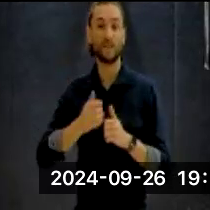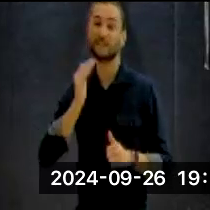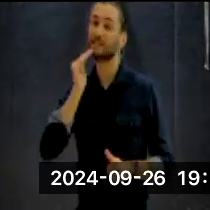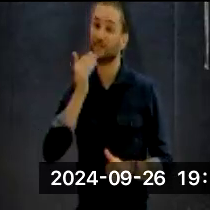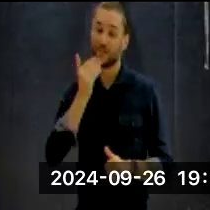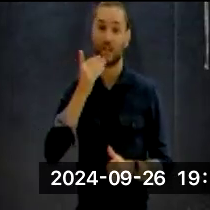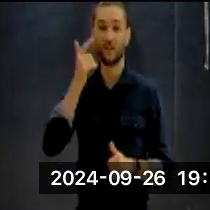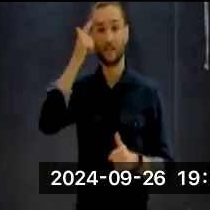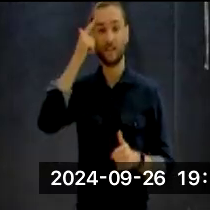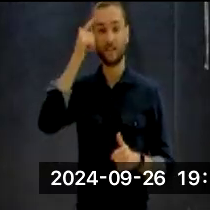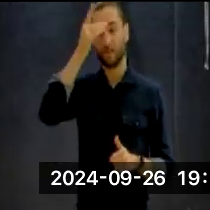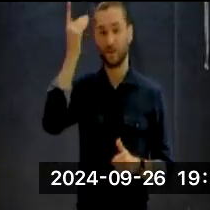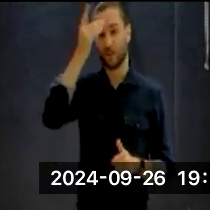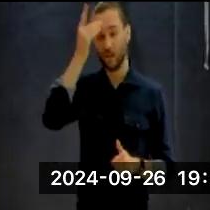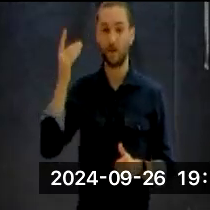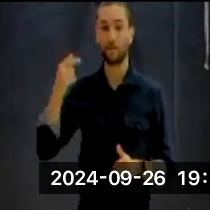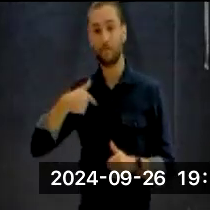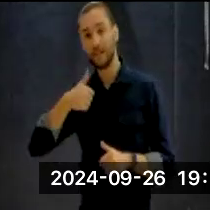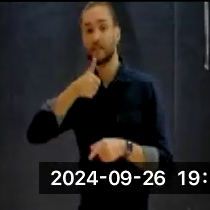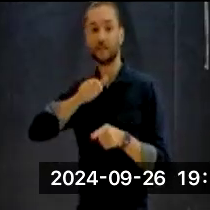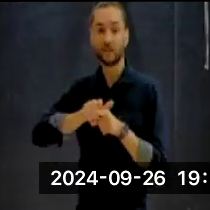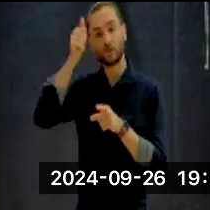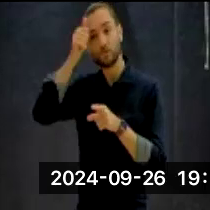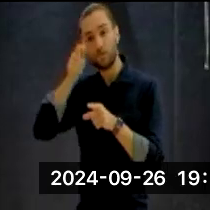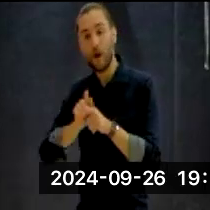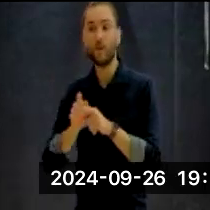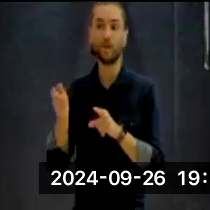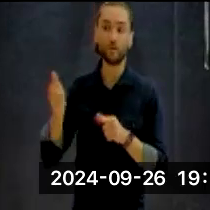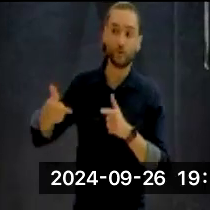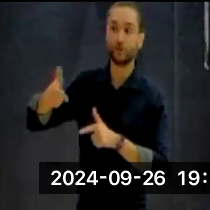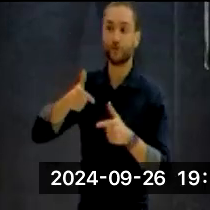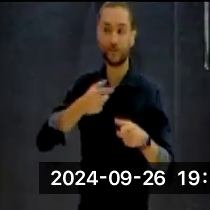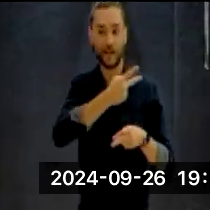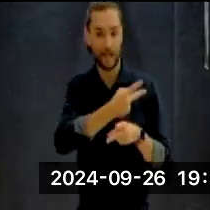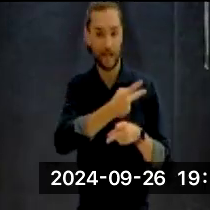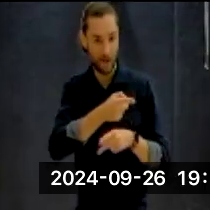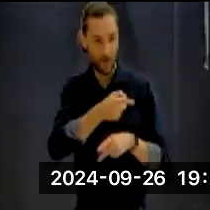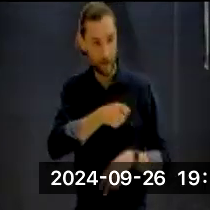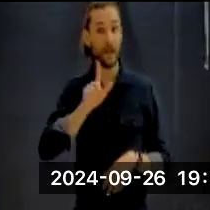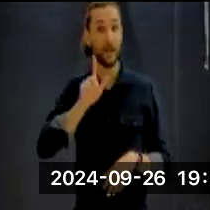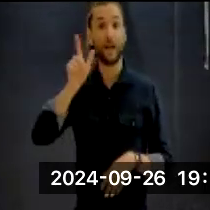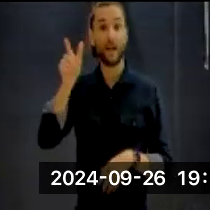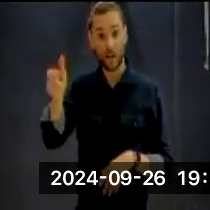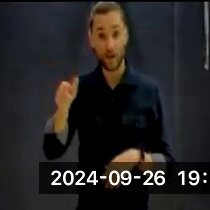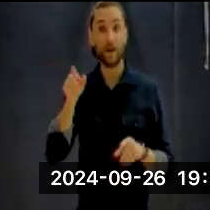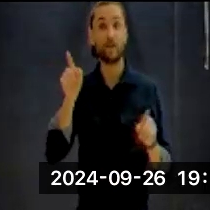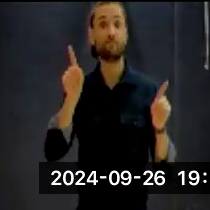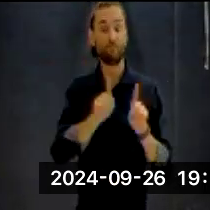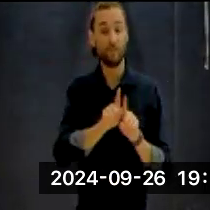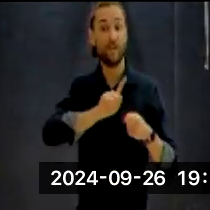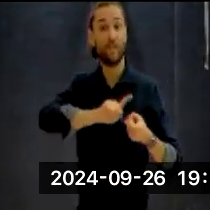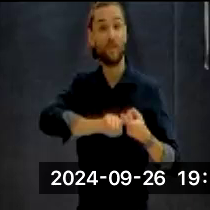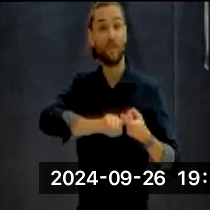my sister, and I were taking turns. We were taking care of him. He was then befriended by professional